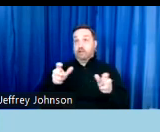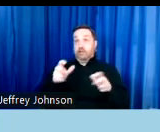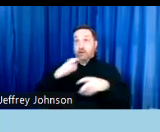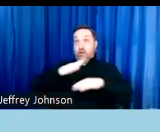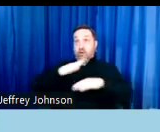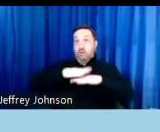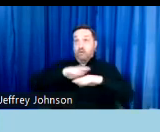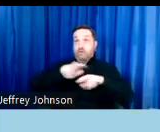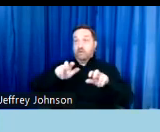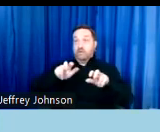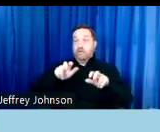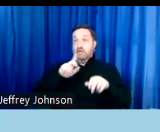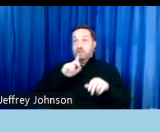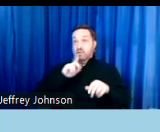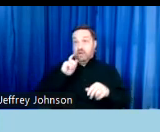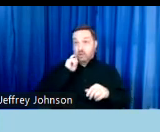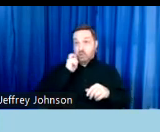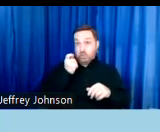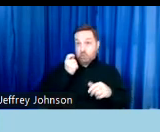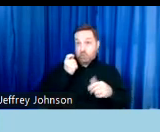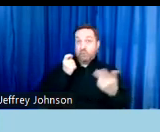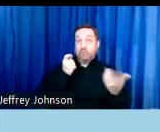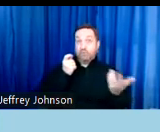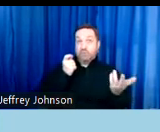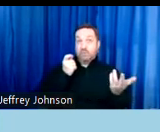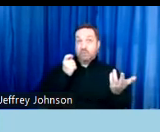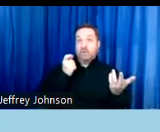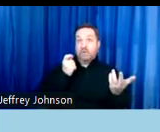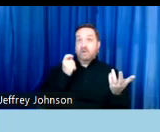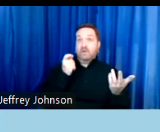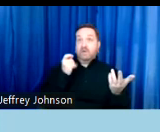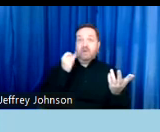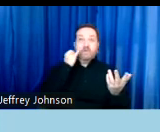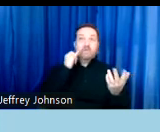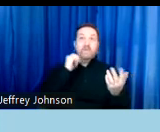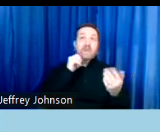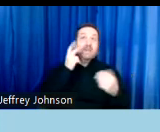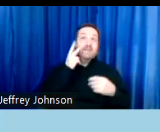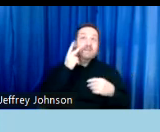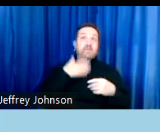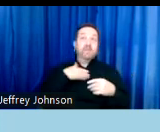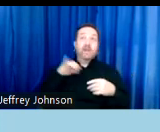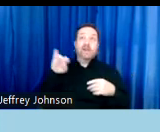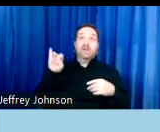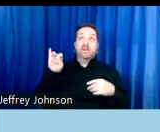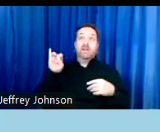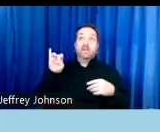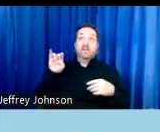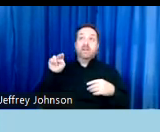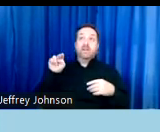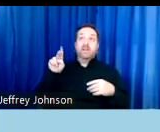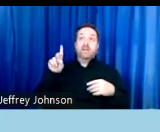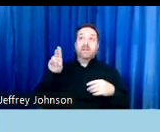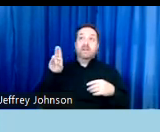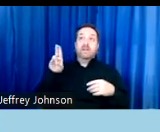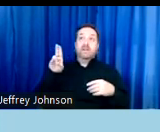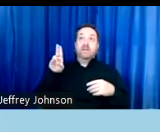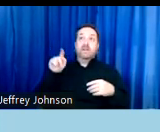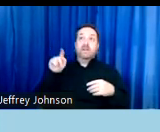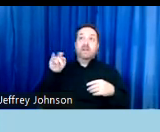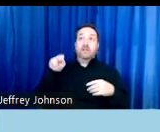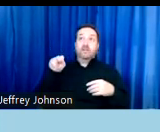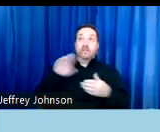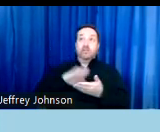if anyone hasn't seen my induction cooktop videos,